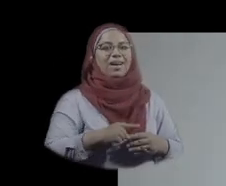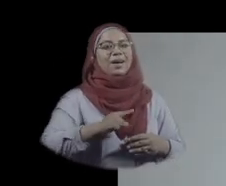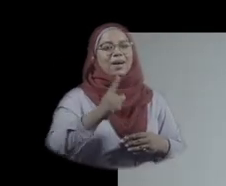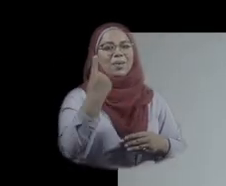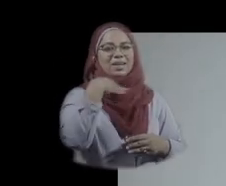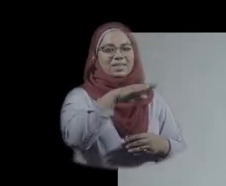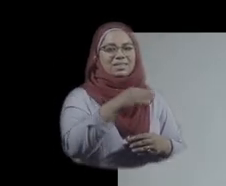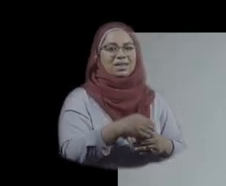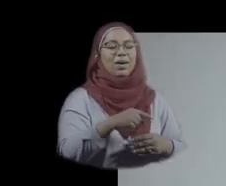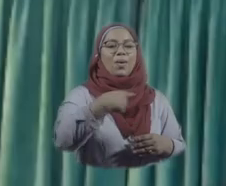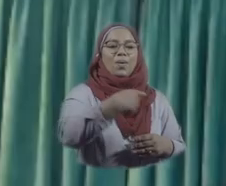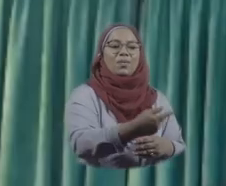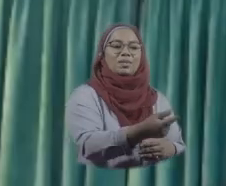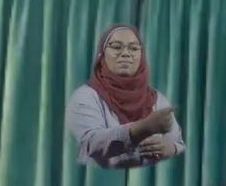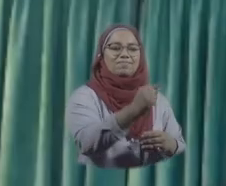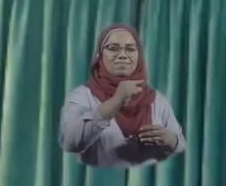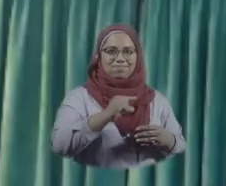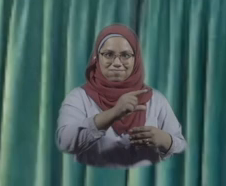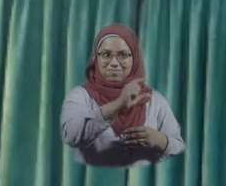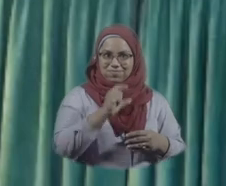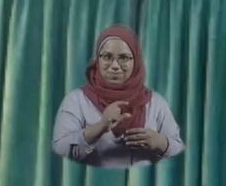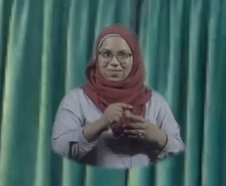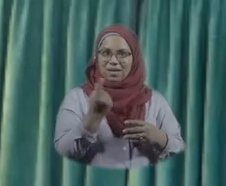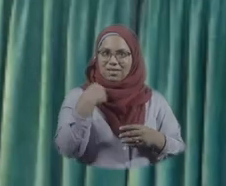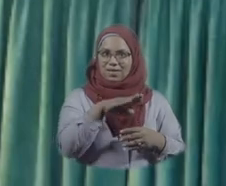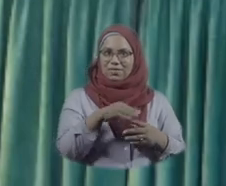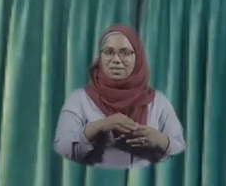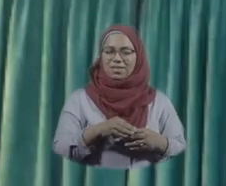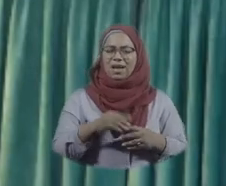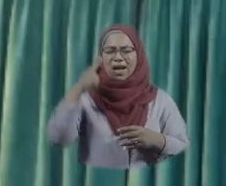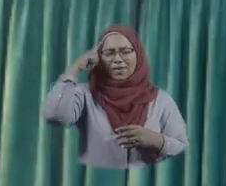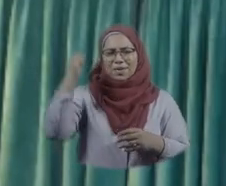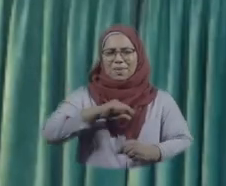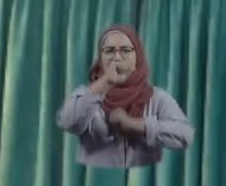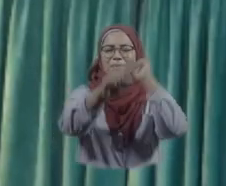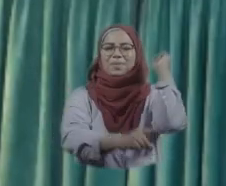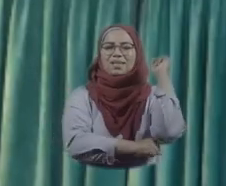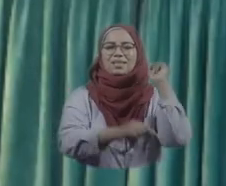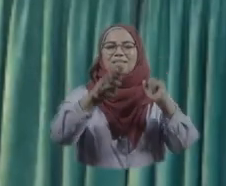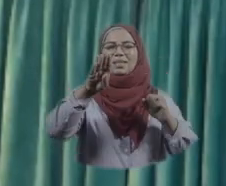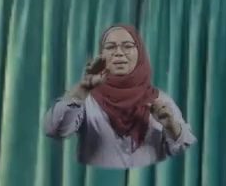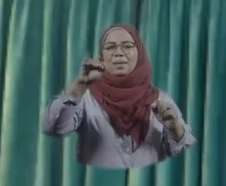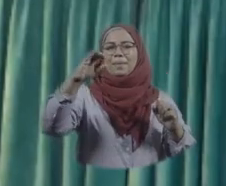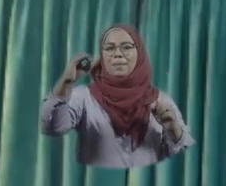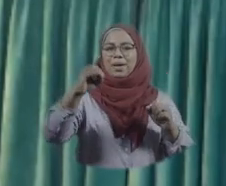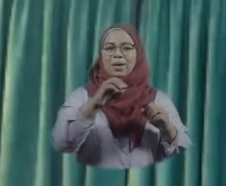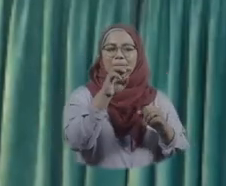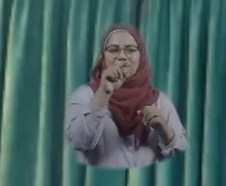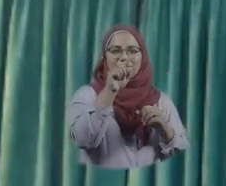home testing according to 8 days. Then I remember, I found the bio MCQ and